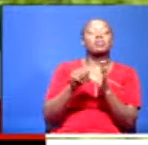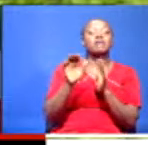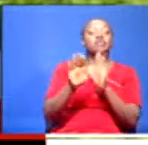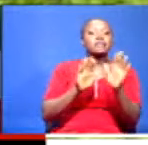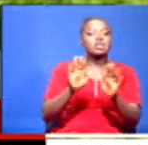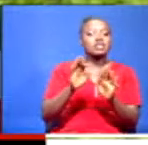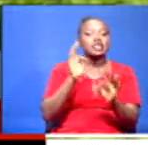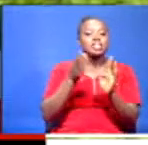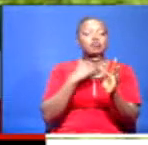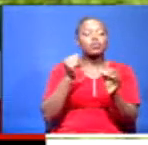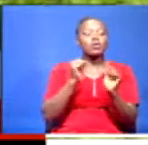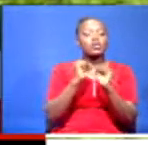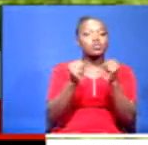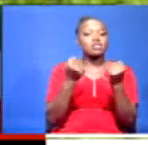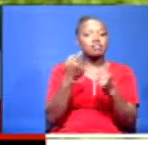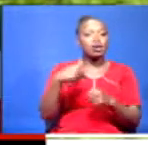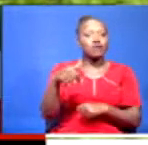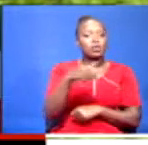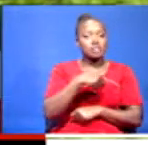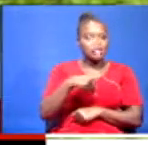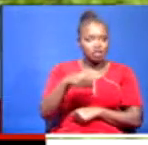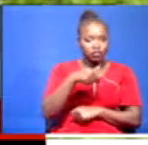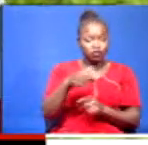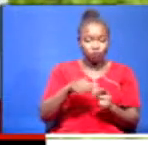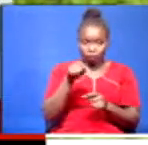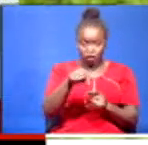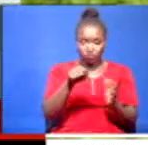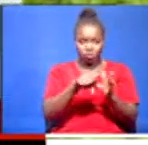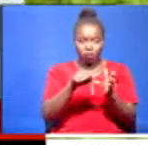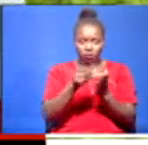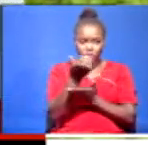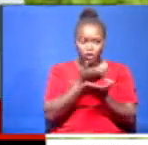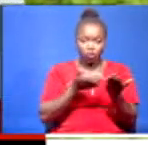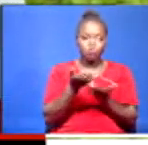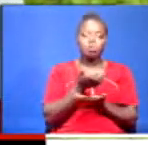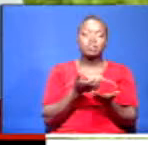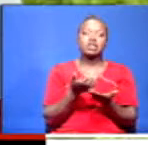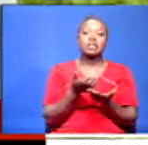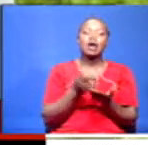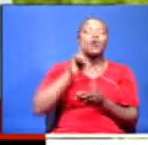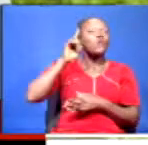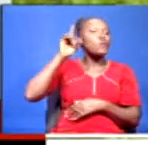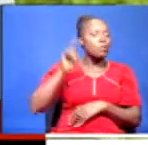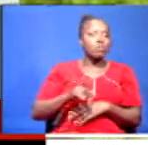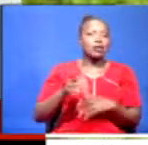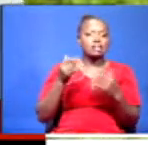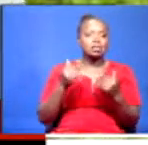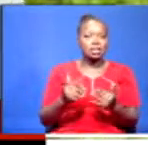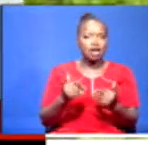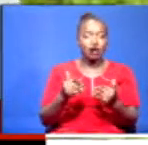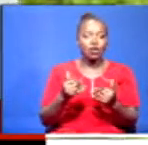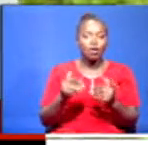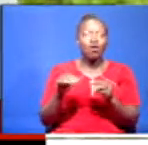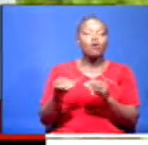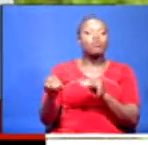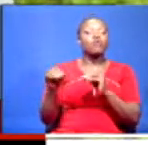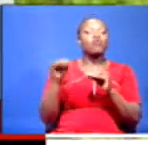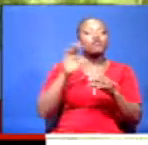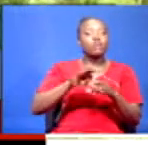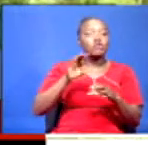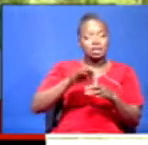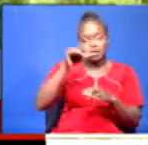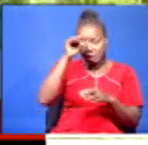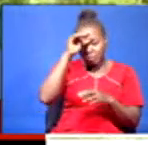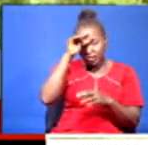tujikomboe kwa shida hii ya kiuchumi, ni lazima sasa tuweke serikali ambayo itazingatia